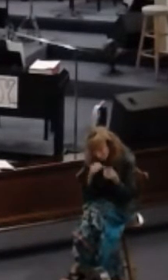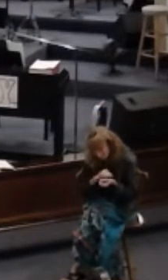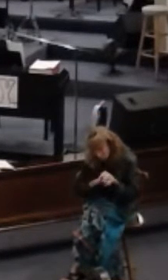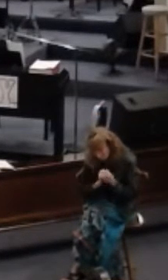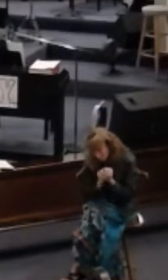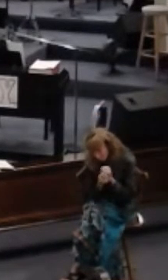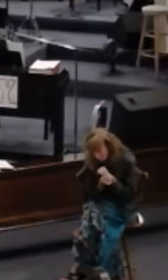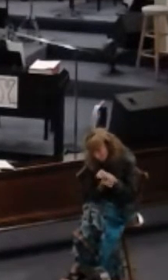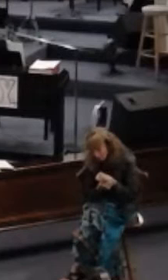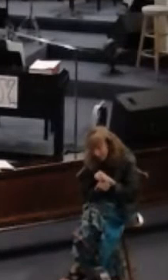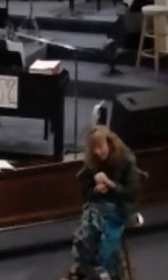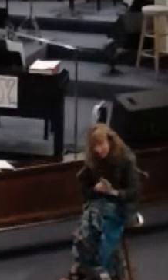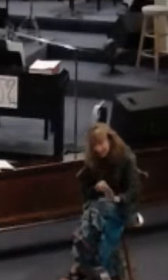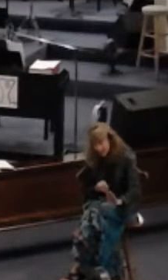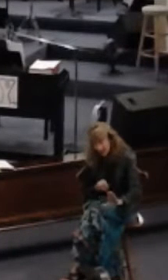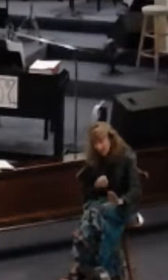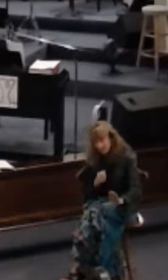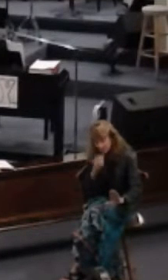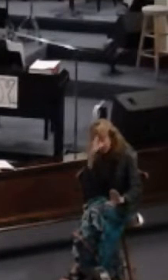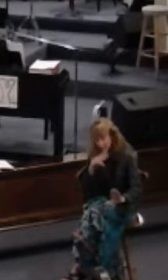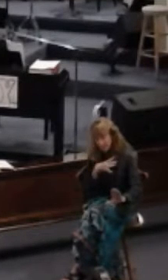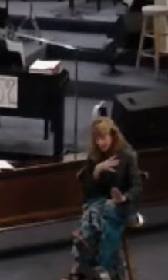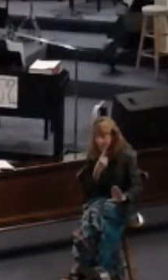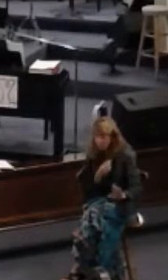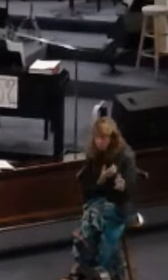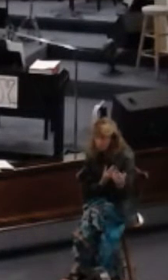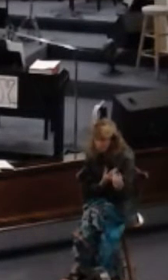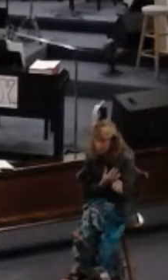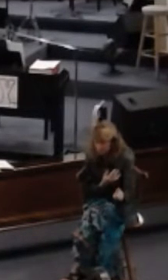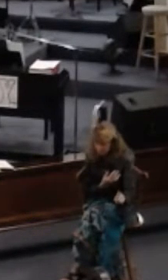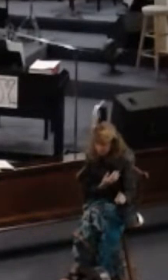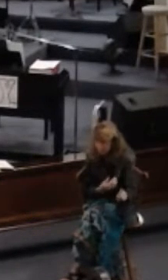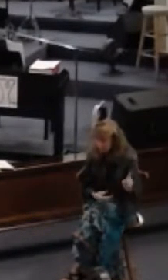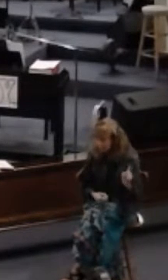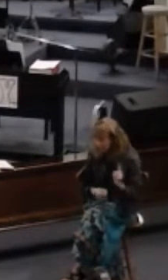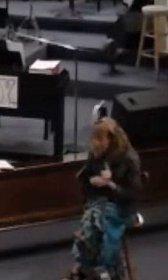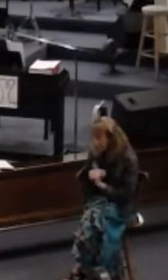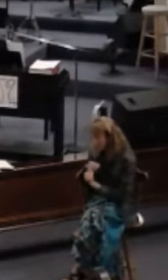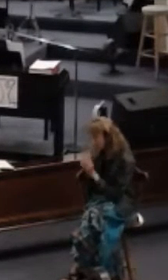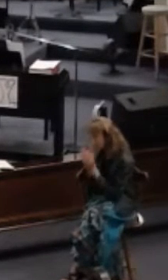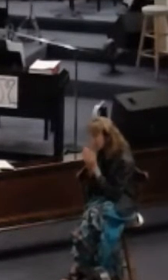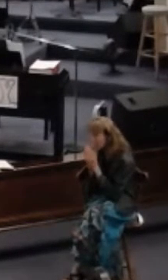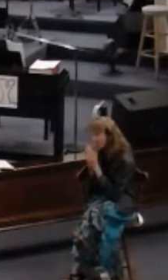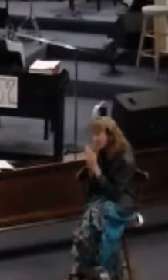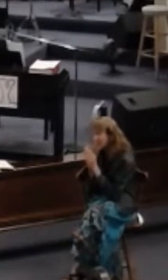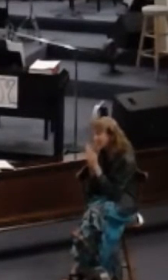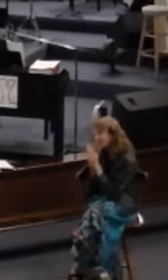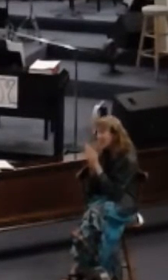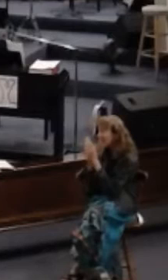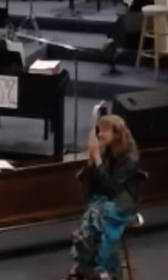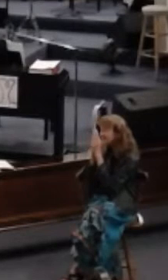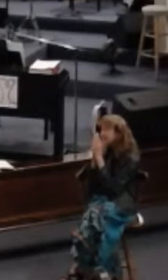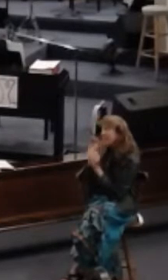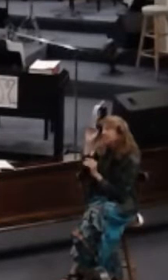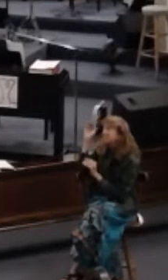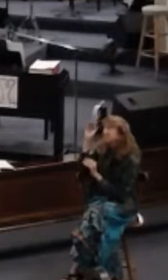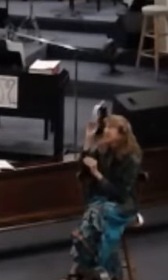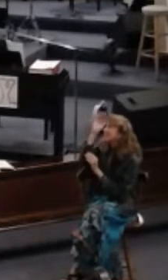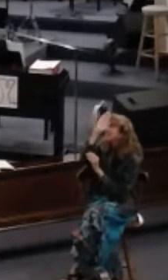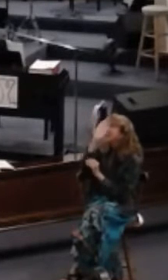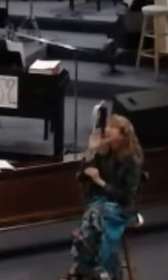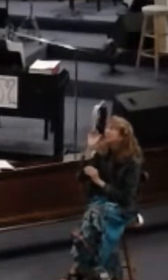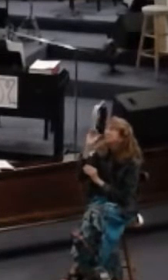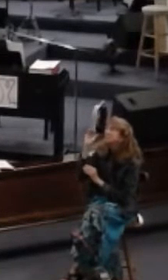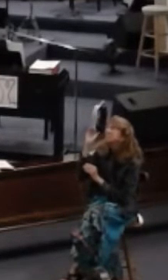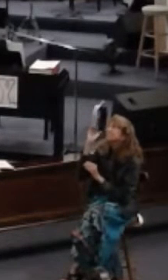Frank asked her to wait while he went into his room and prayed. And the more he prayed, the